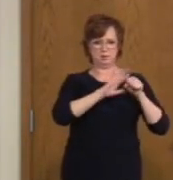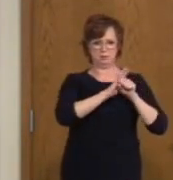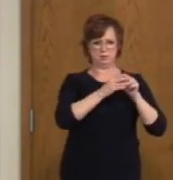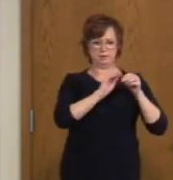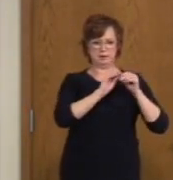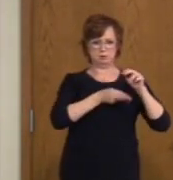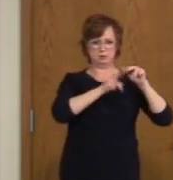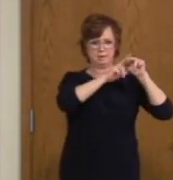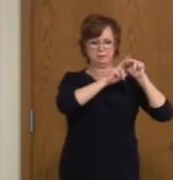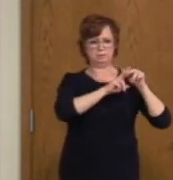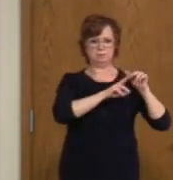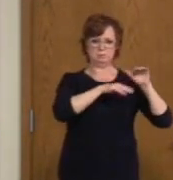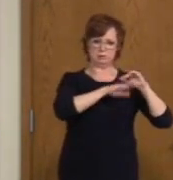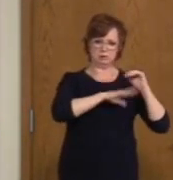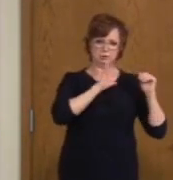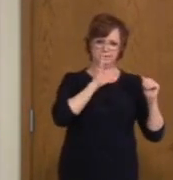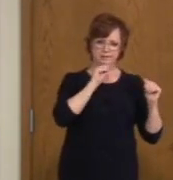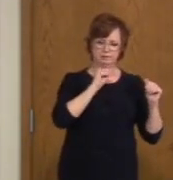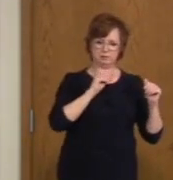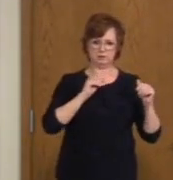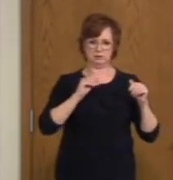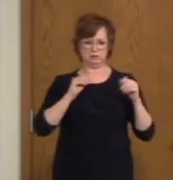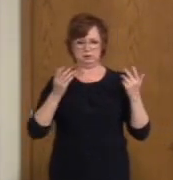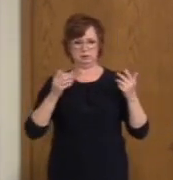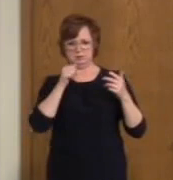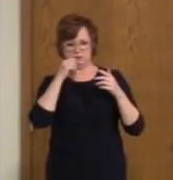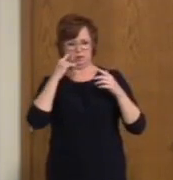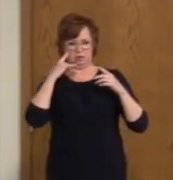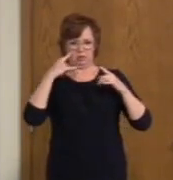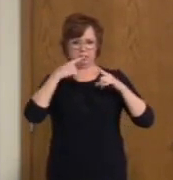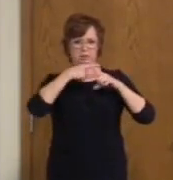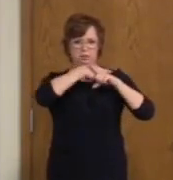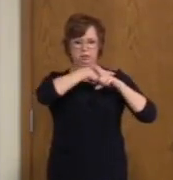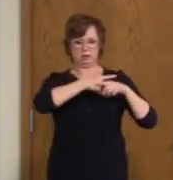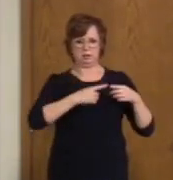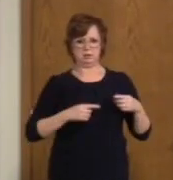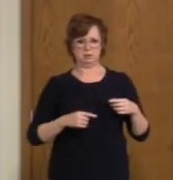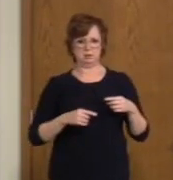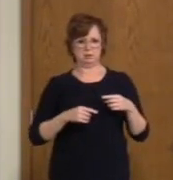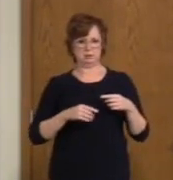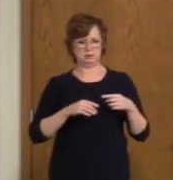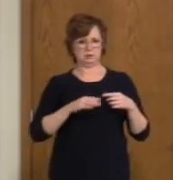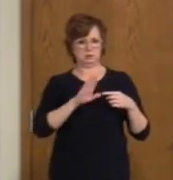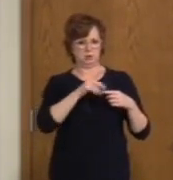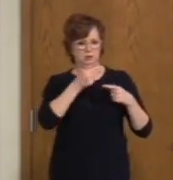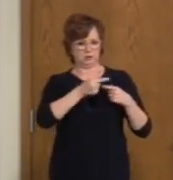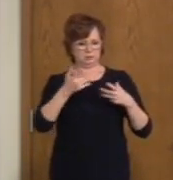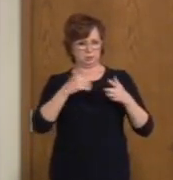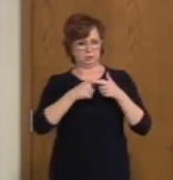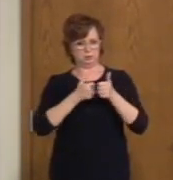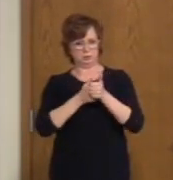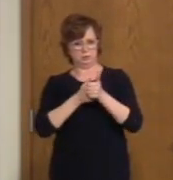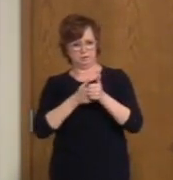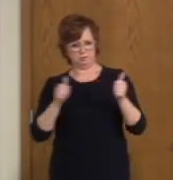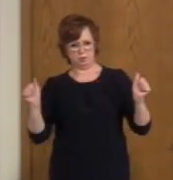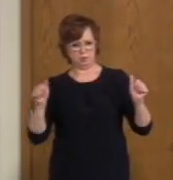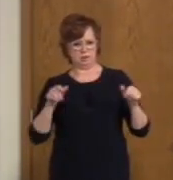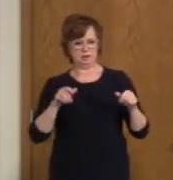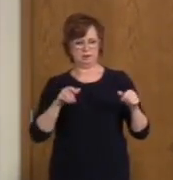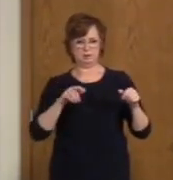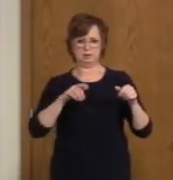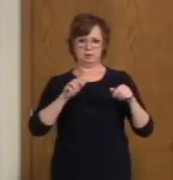current schedule. So are you just does your government just want to avoid telling people what to do and closing